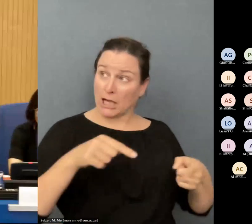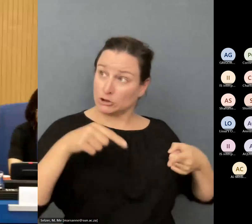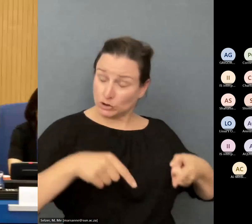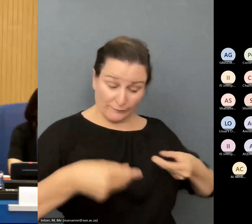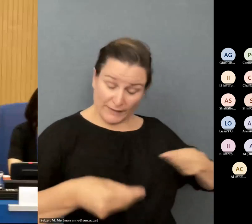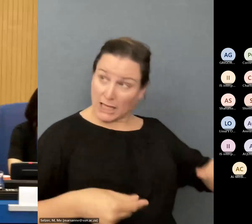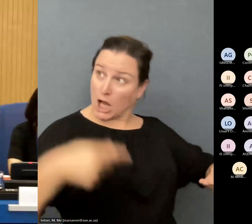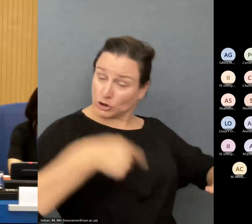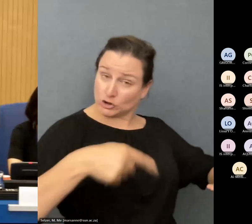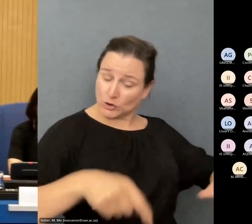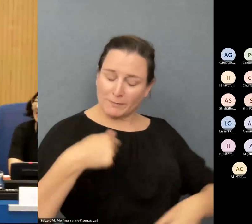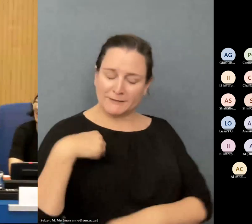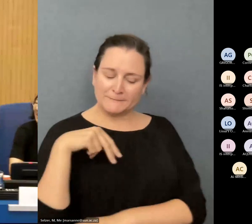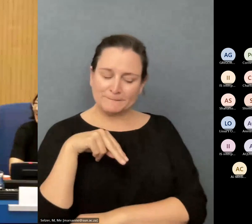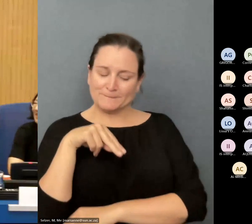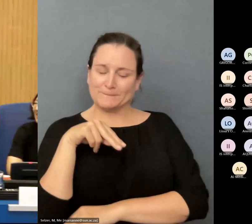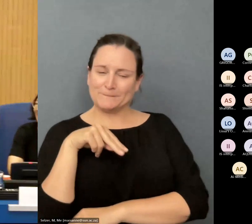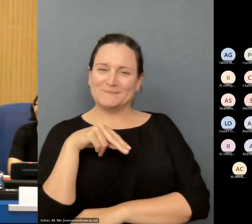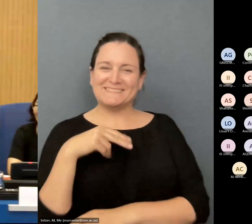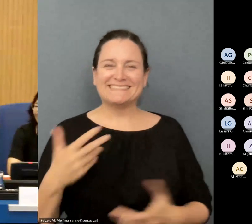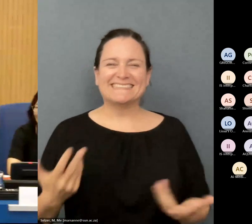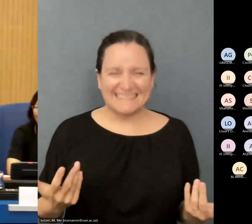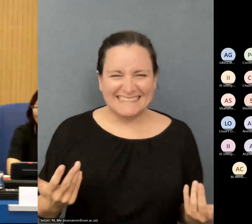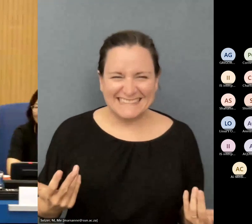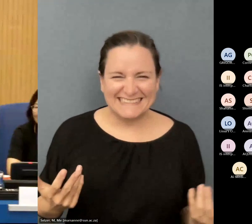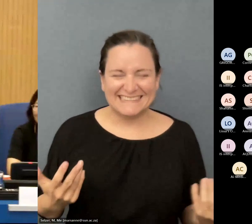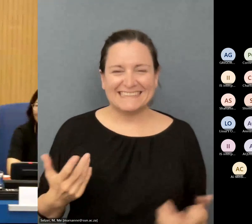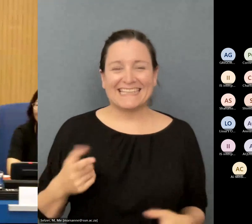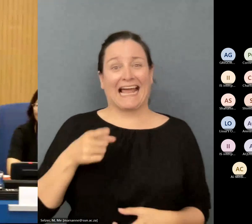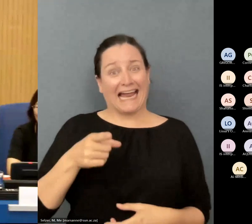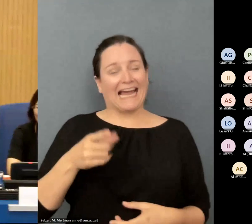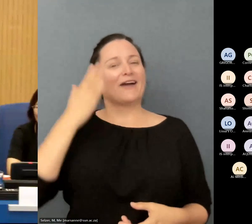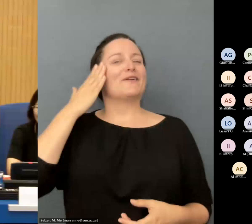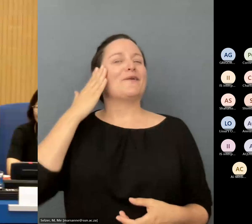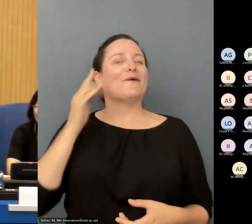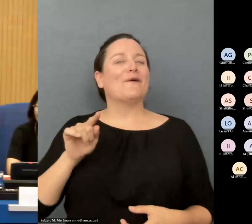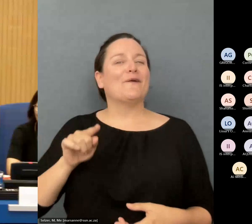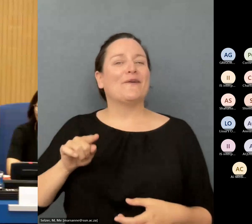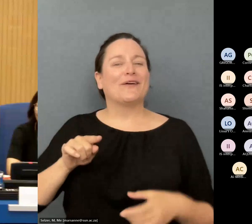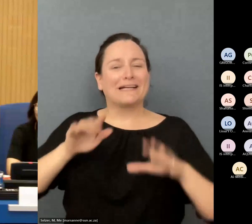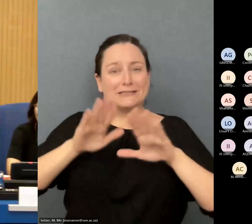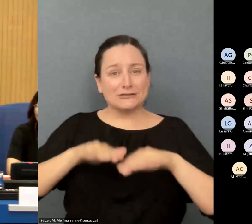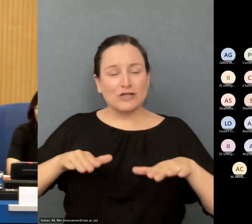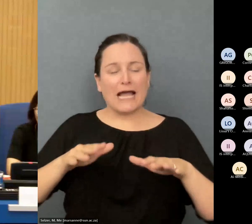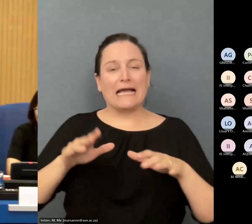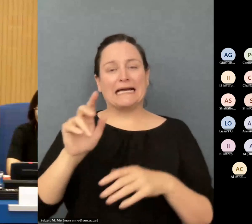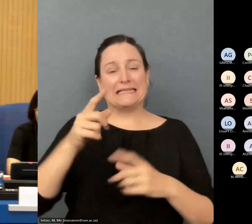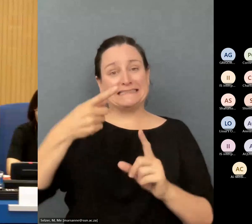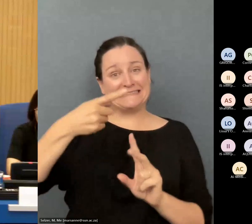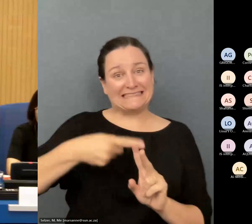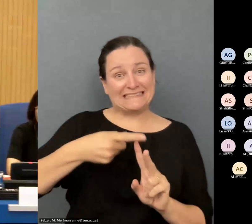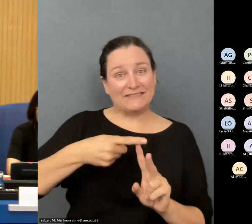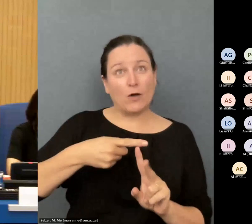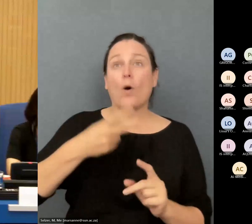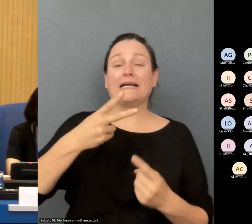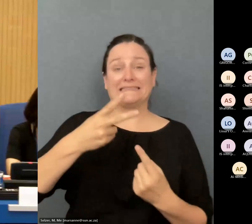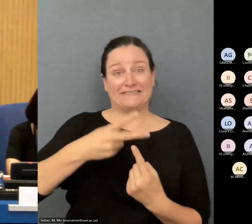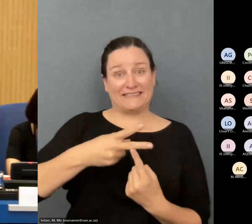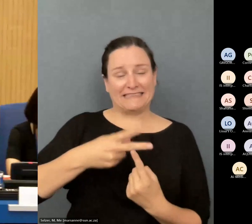you invented. It's kind of like all the sitcoms whenever there's something chaotic happening in the background and the main characters are just oblivious of what's